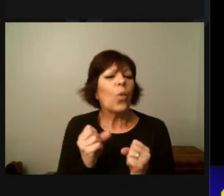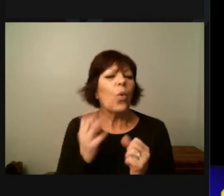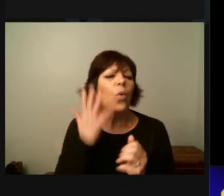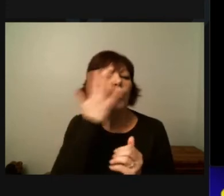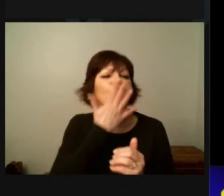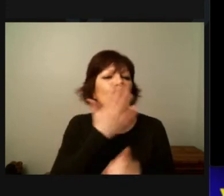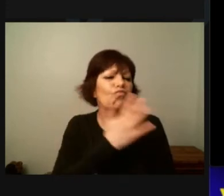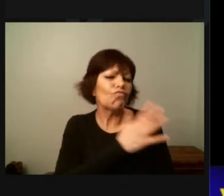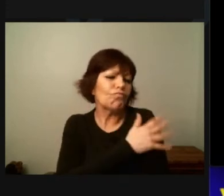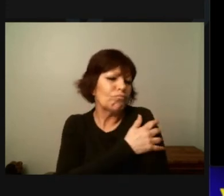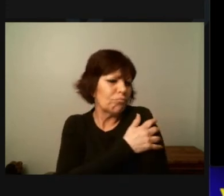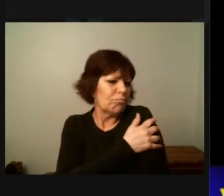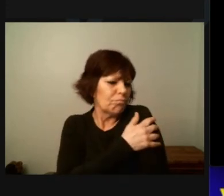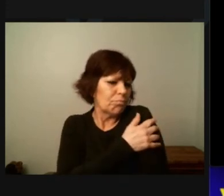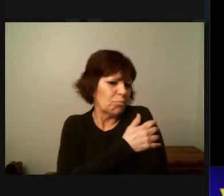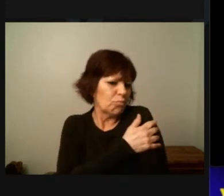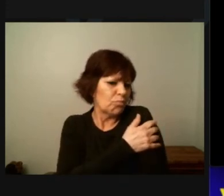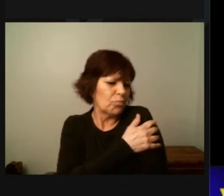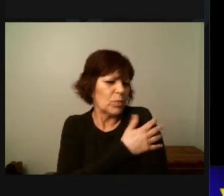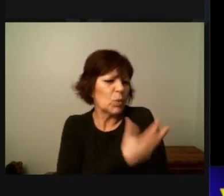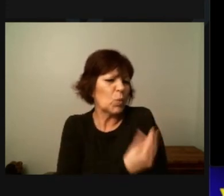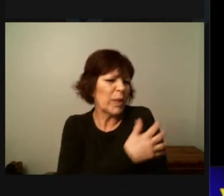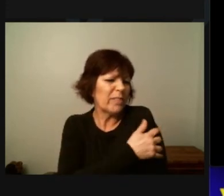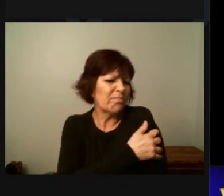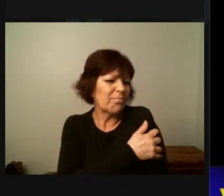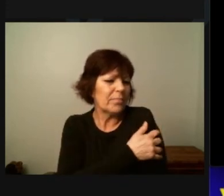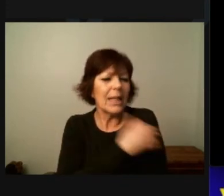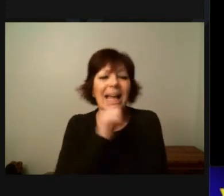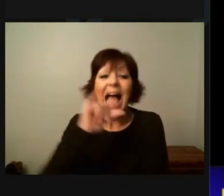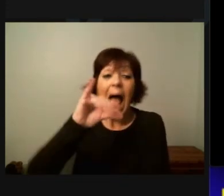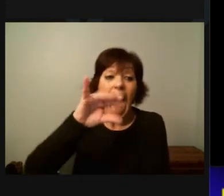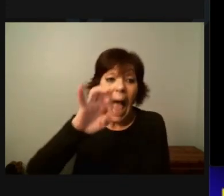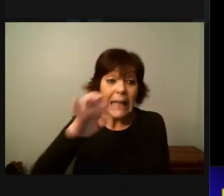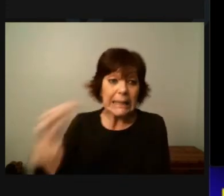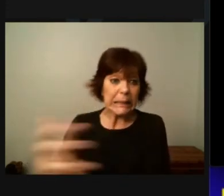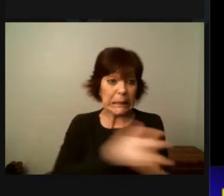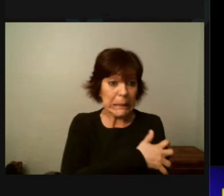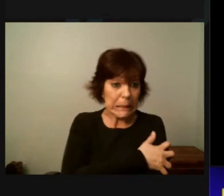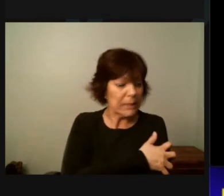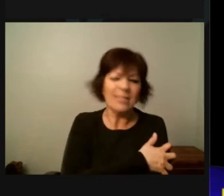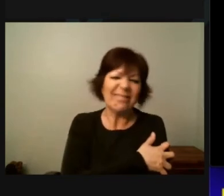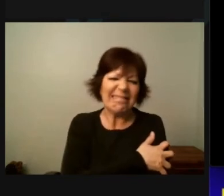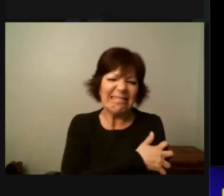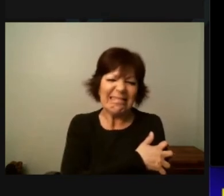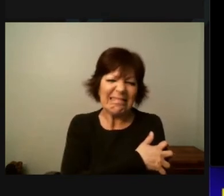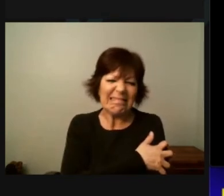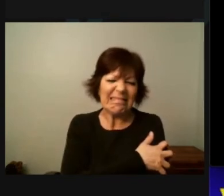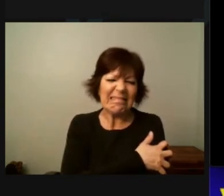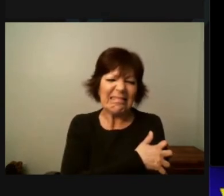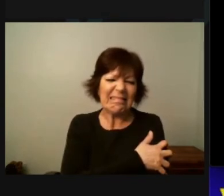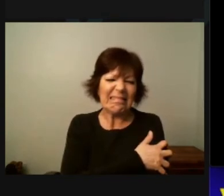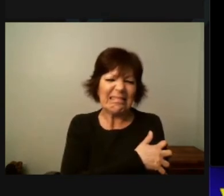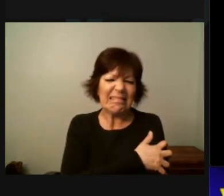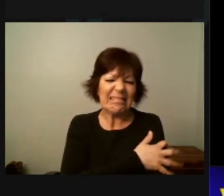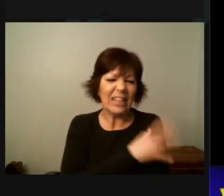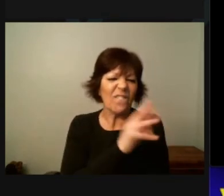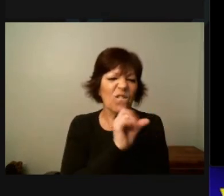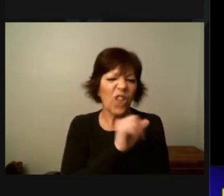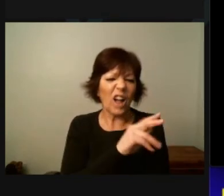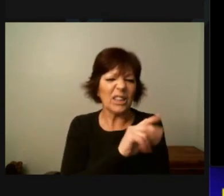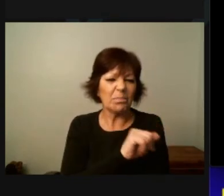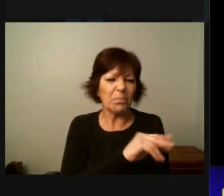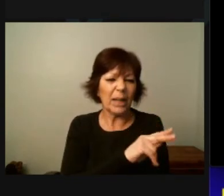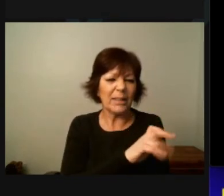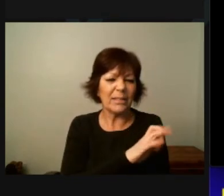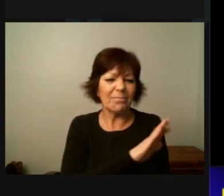the vaccination site. You don't want to use an ice pack directly on your skin because you don't want to get frostbite. And then you want to use